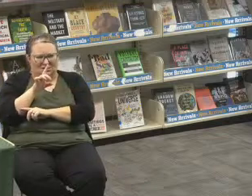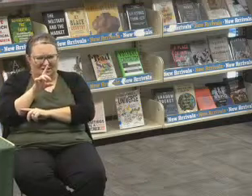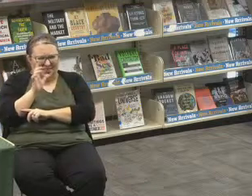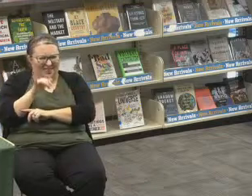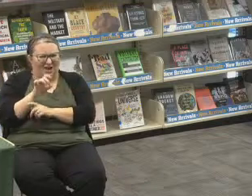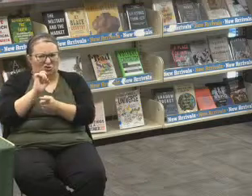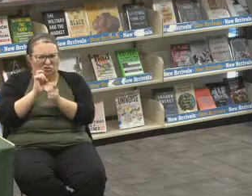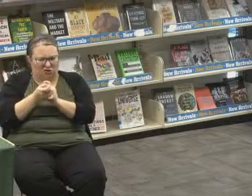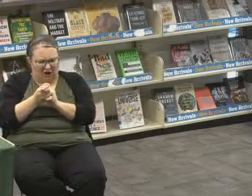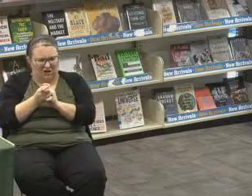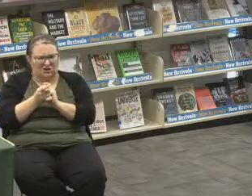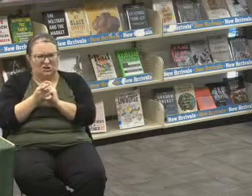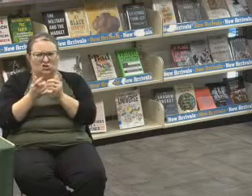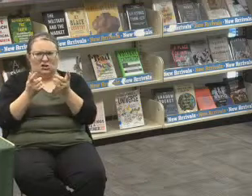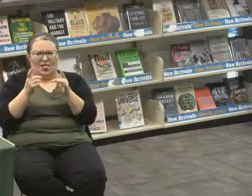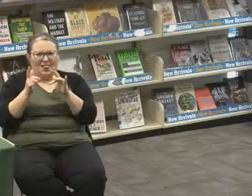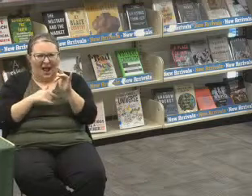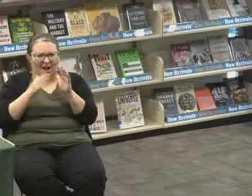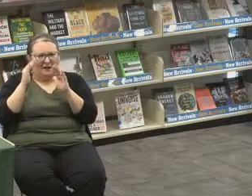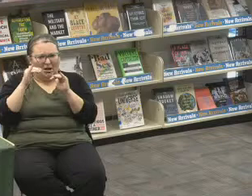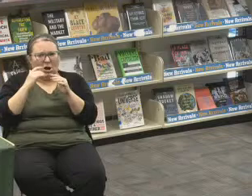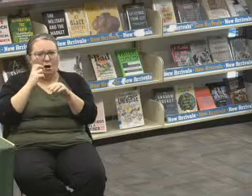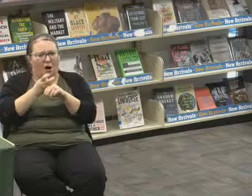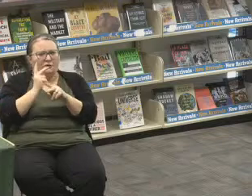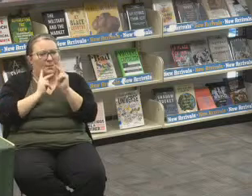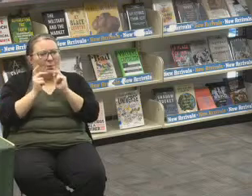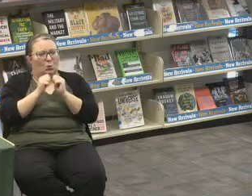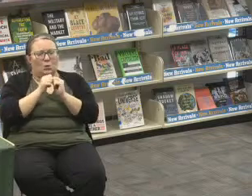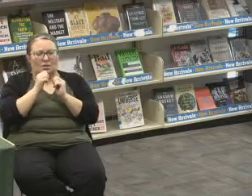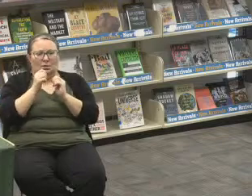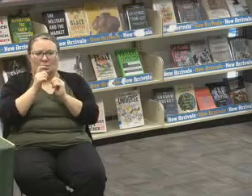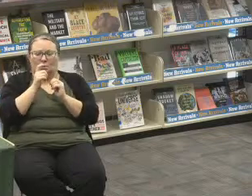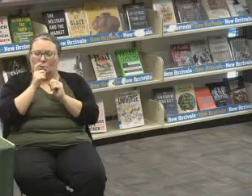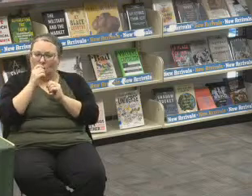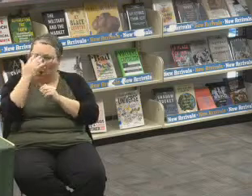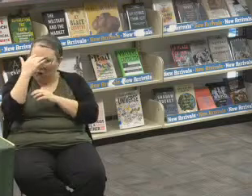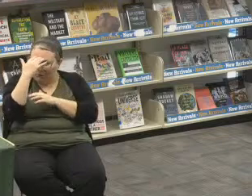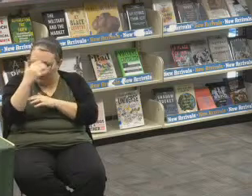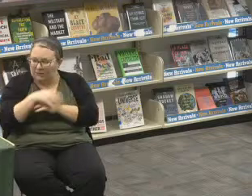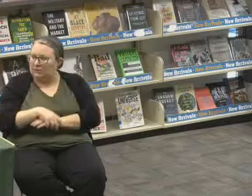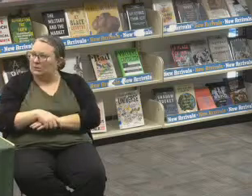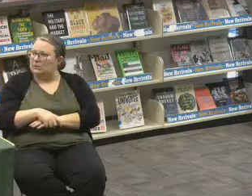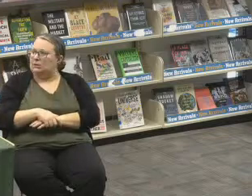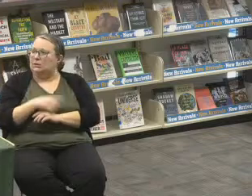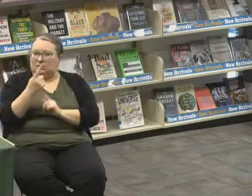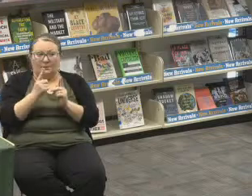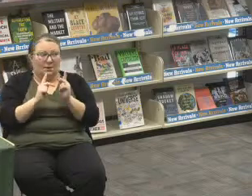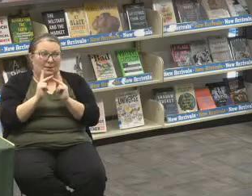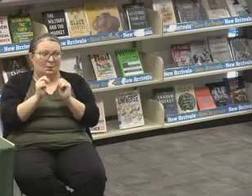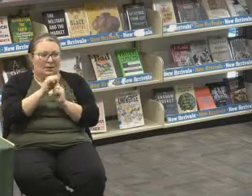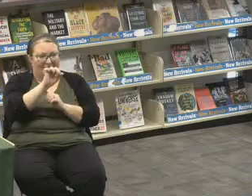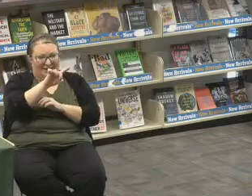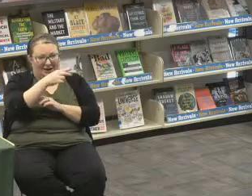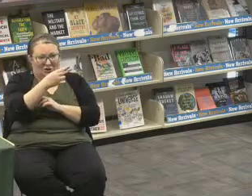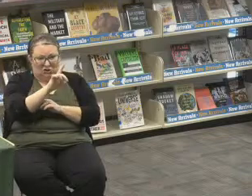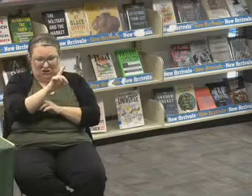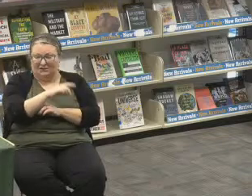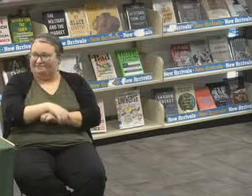lack of expectations can be really hard for people that are autistic. Sometimes also for people with ADHD.